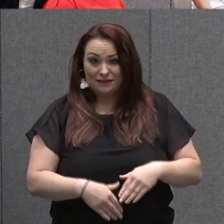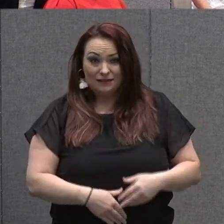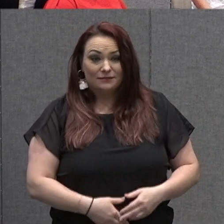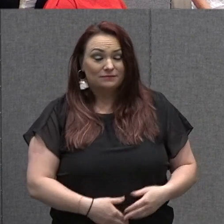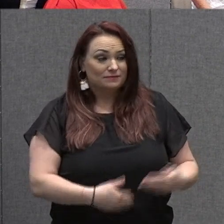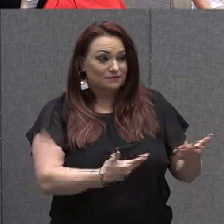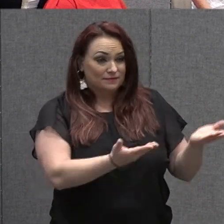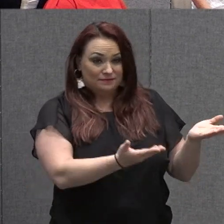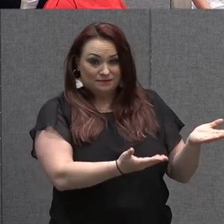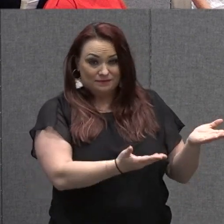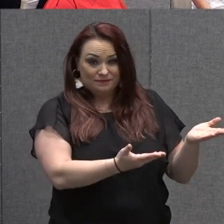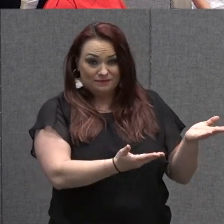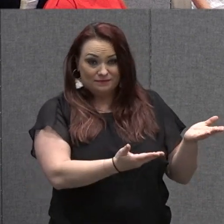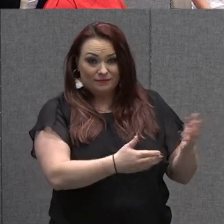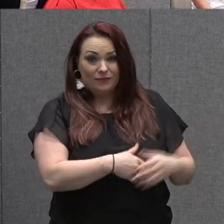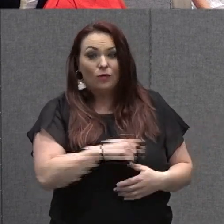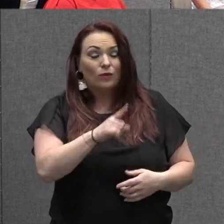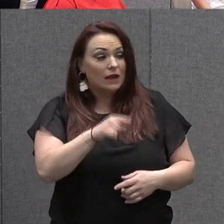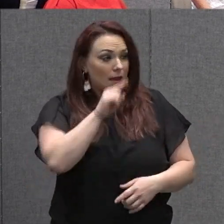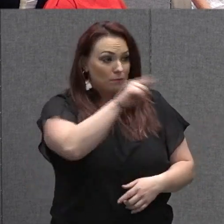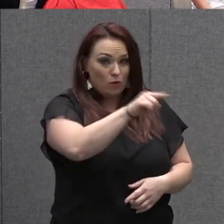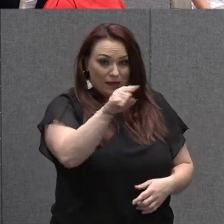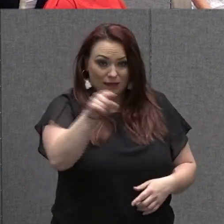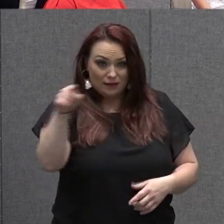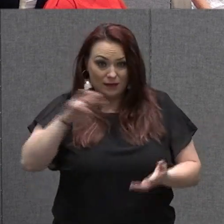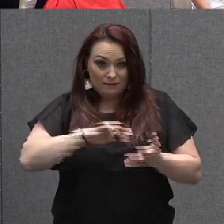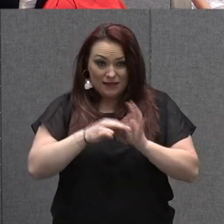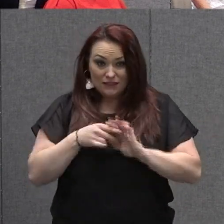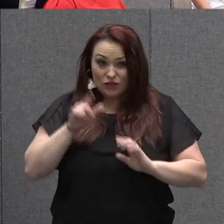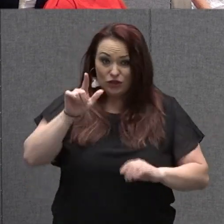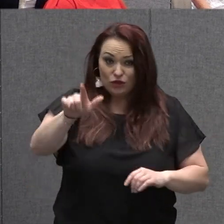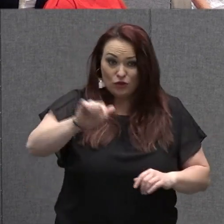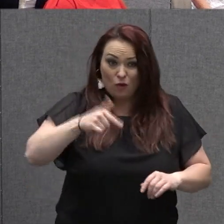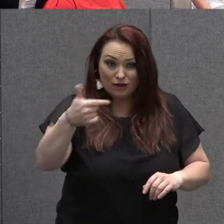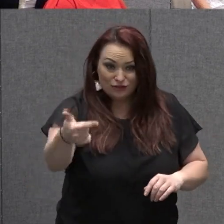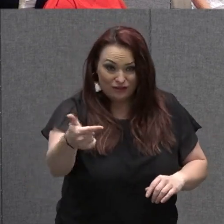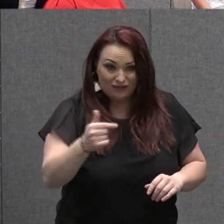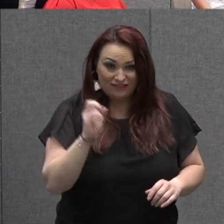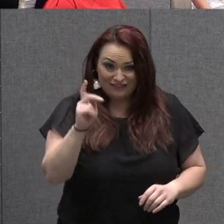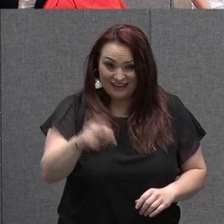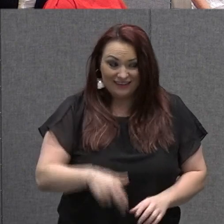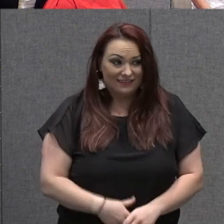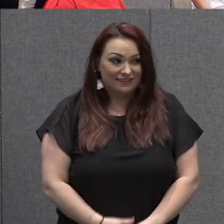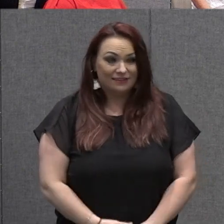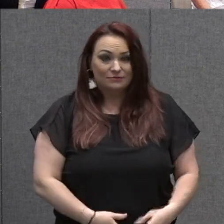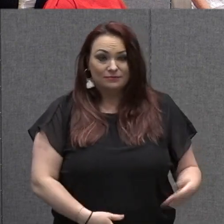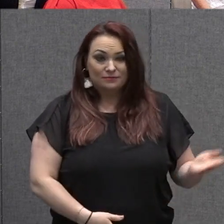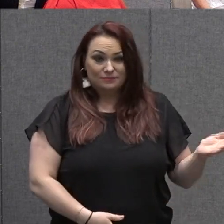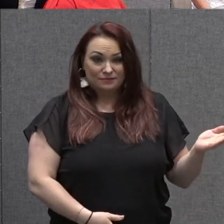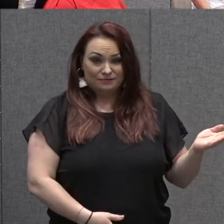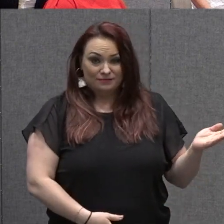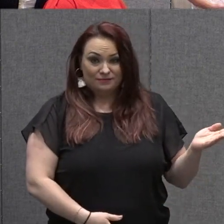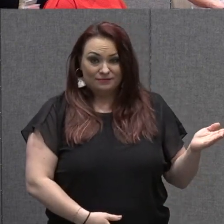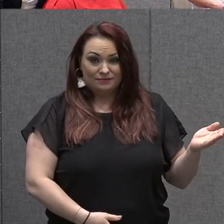we go. When I point to you, it'll be your turn. And when I point to you, it's your turn. Ready?